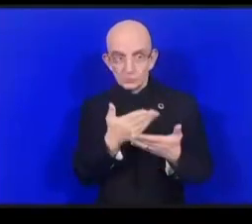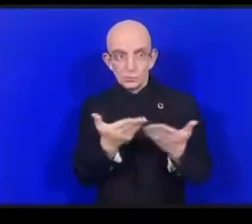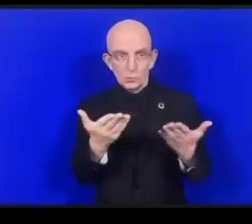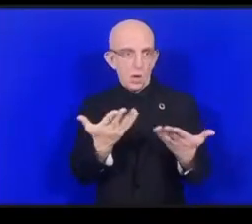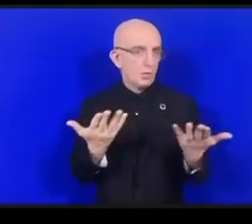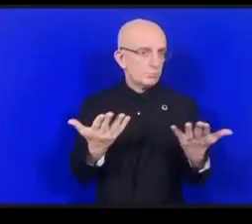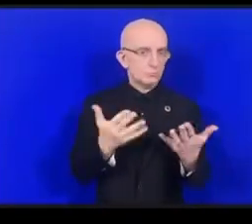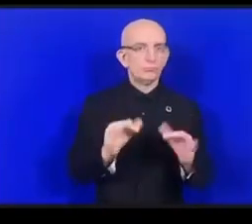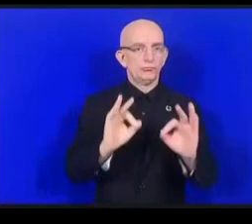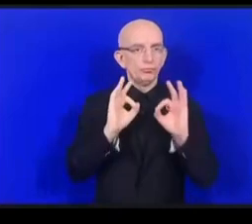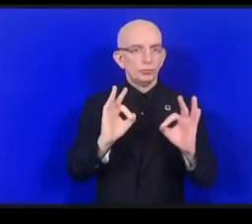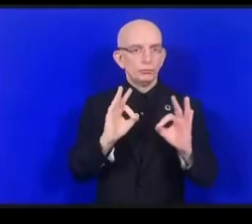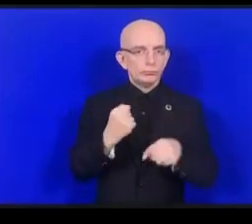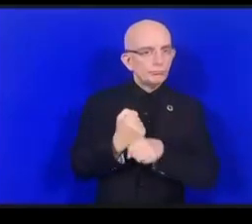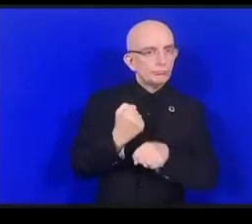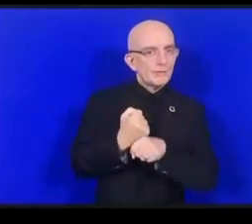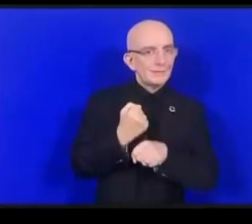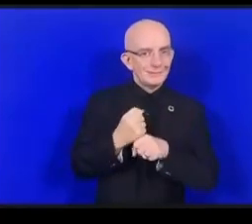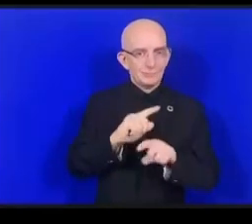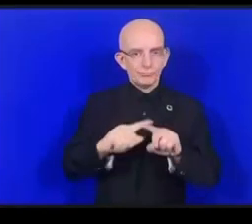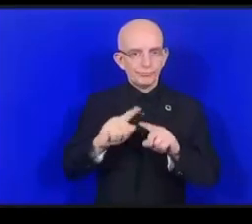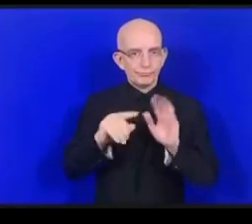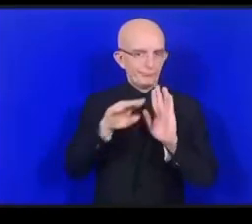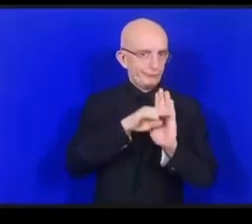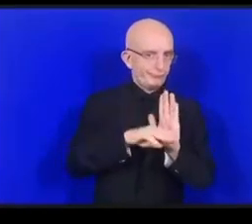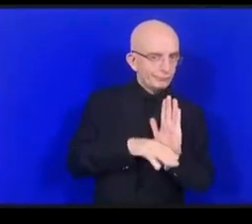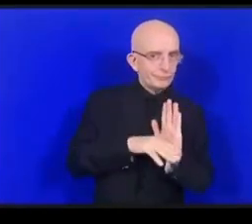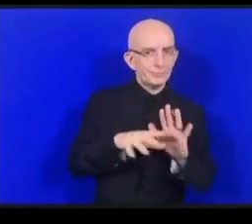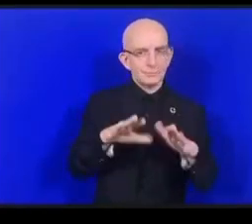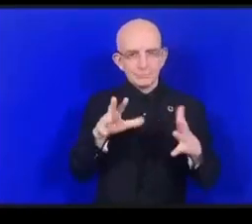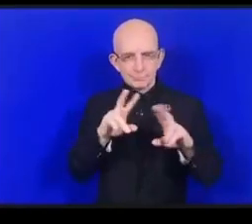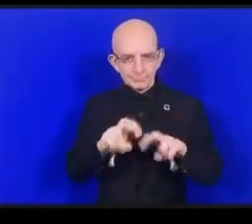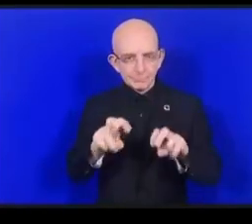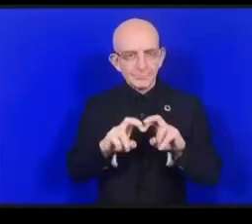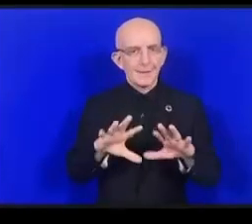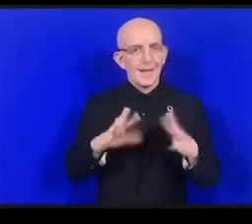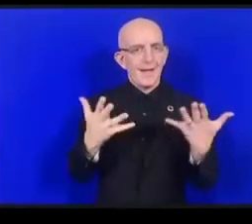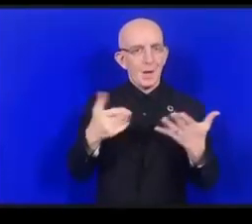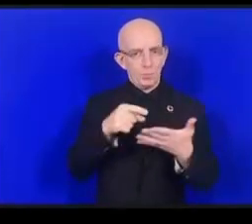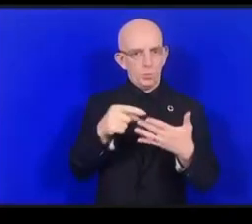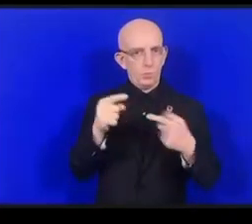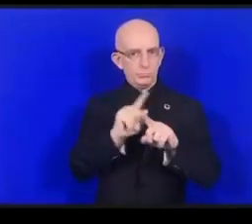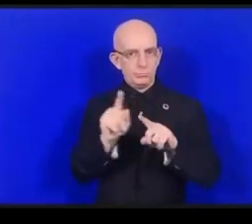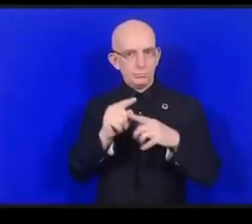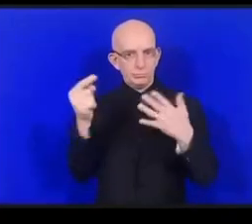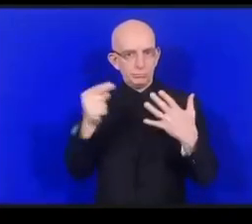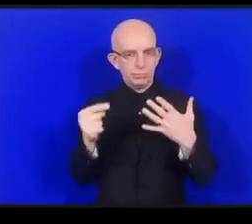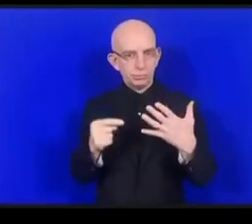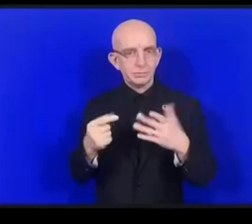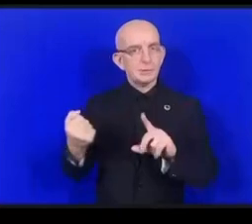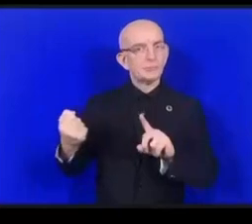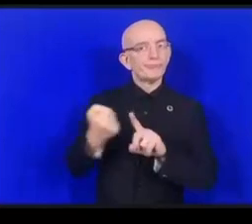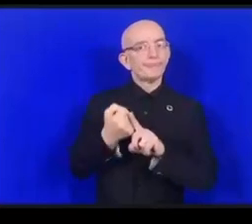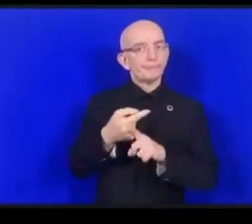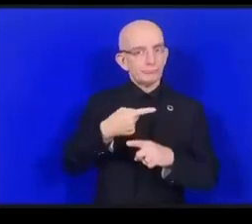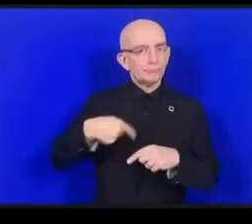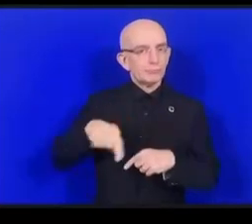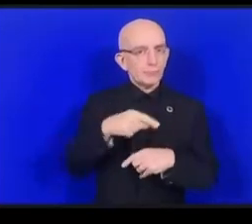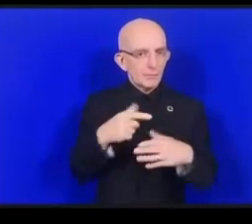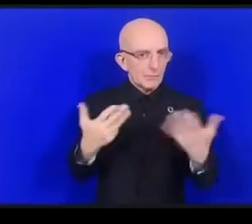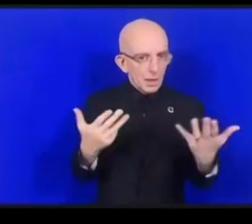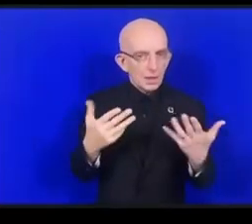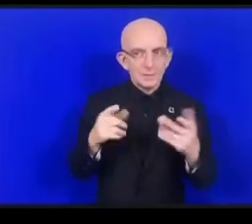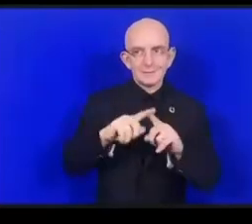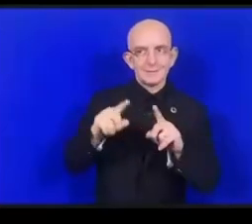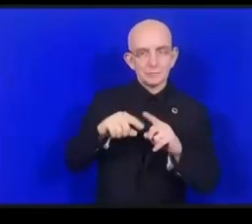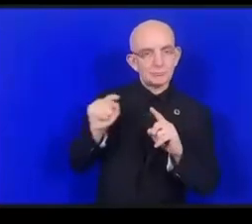people, how they could be used in a human-centric way. Now, as we started looking at those good values, we